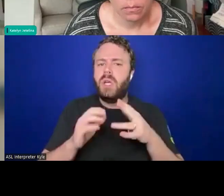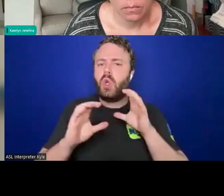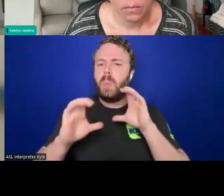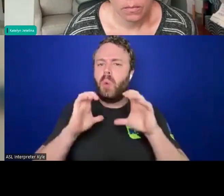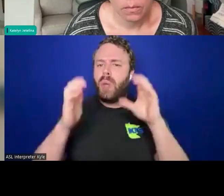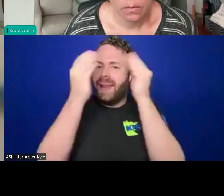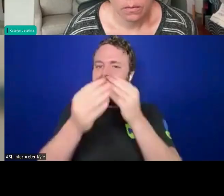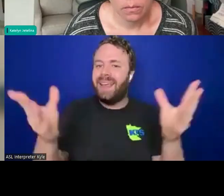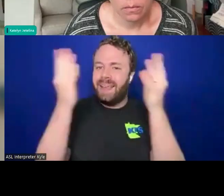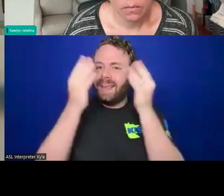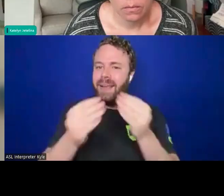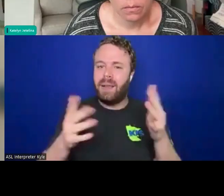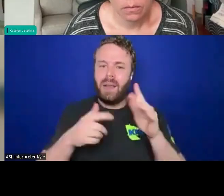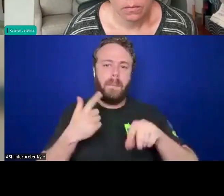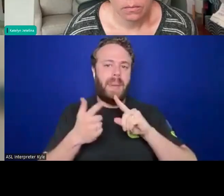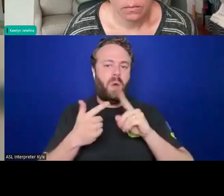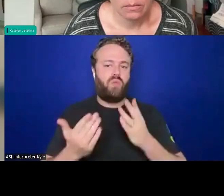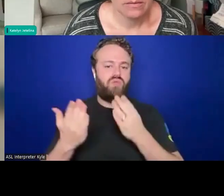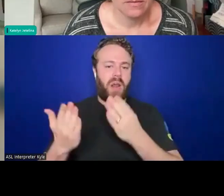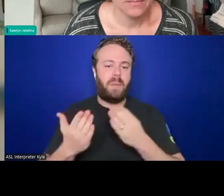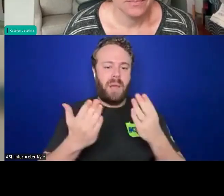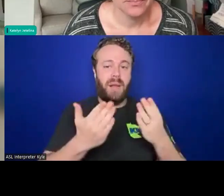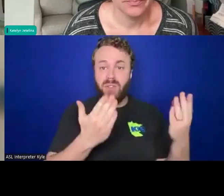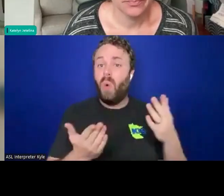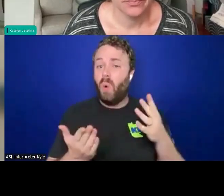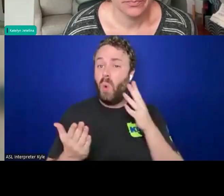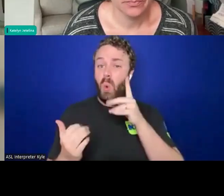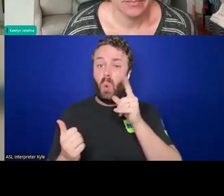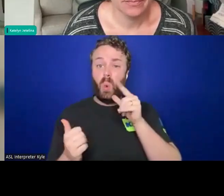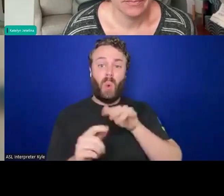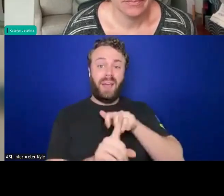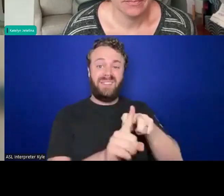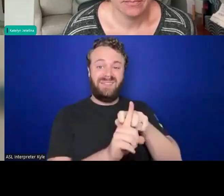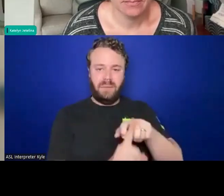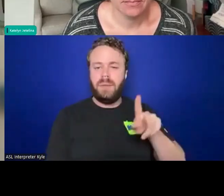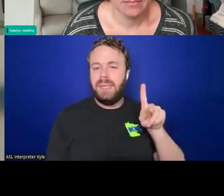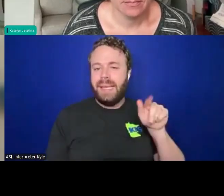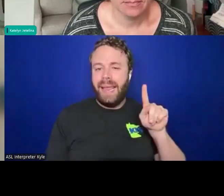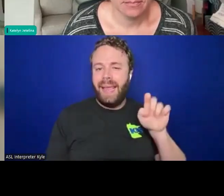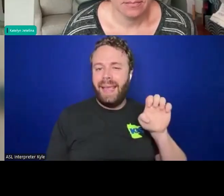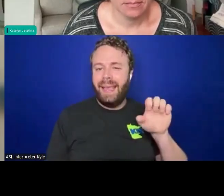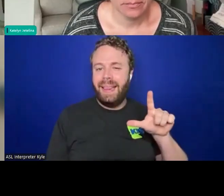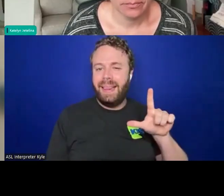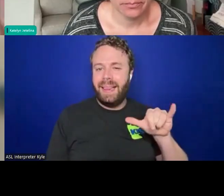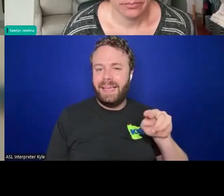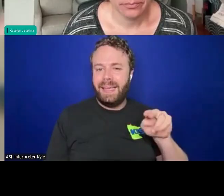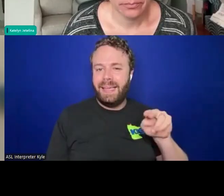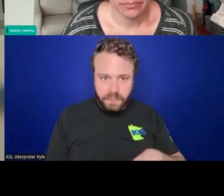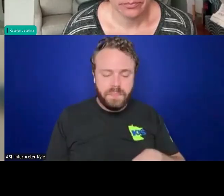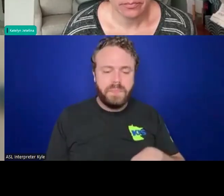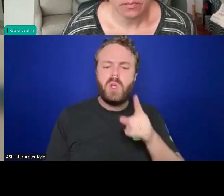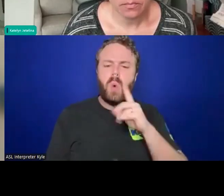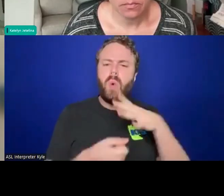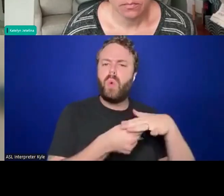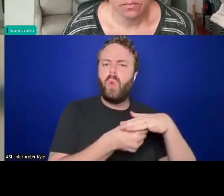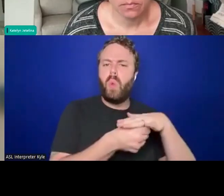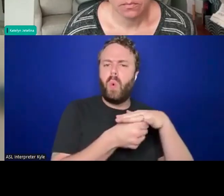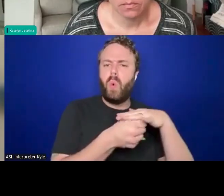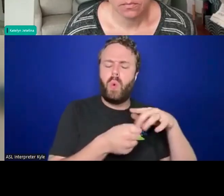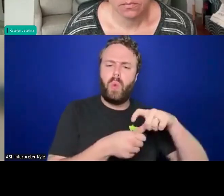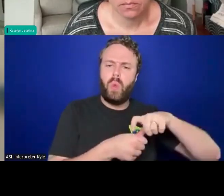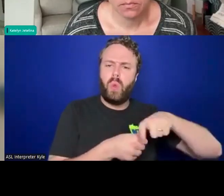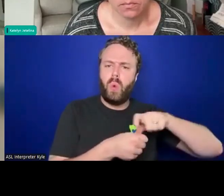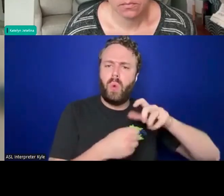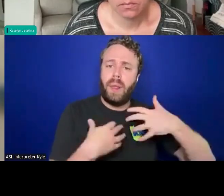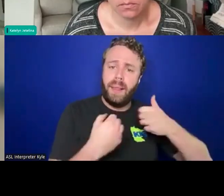these recommendations. Caitlin, I'm going to pitch this last question to you. What should local health departments,